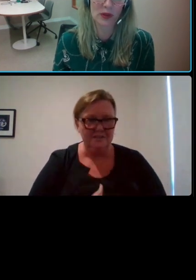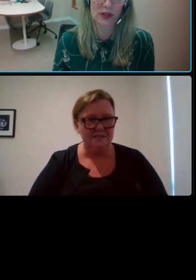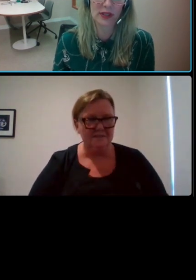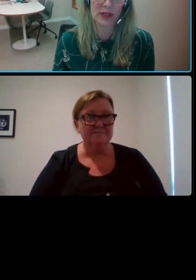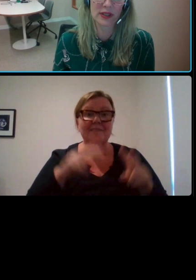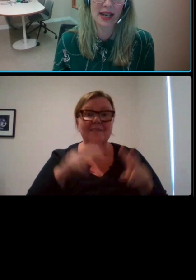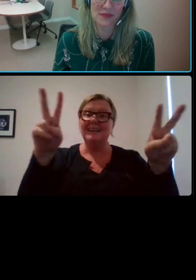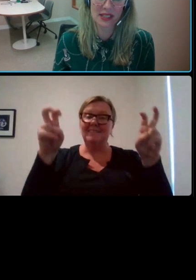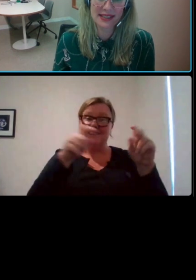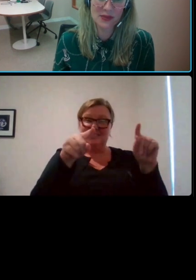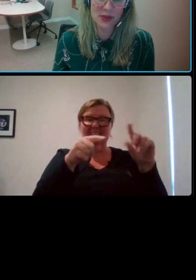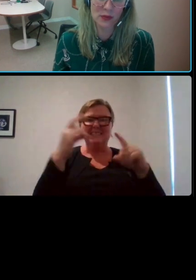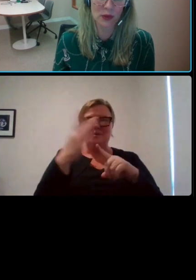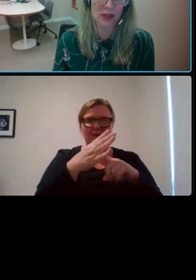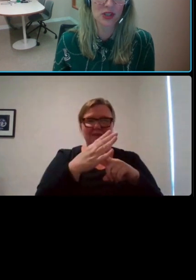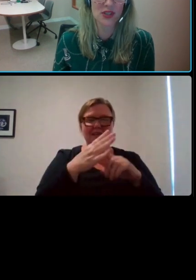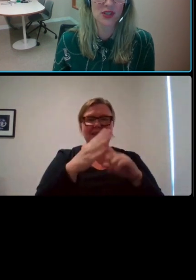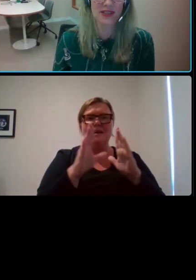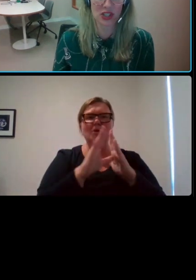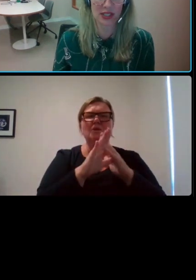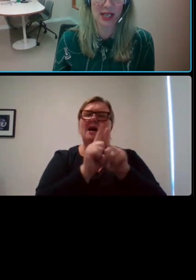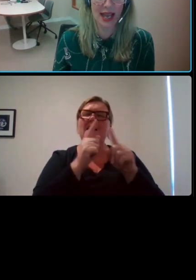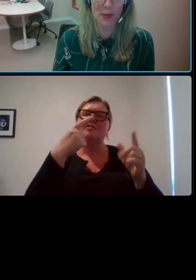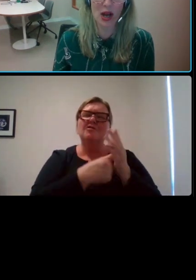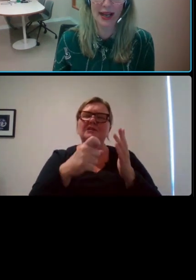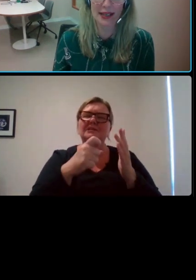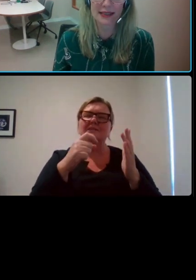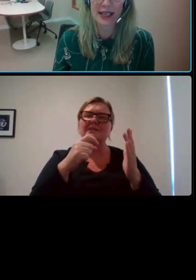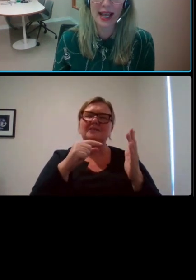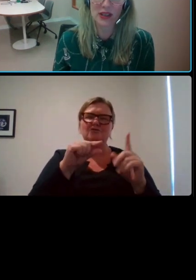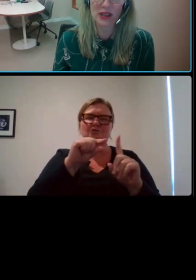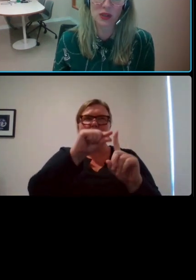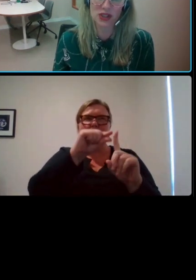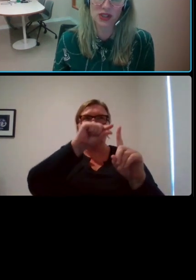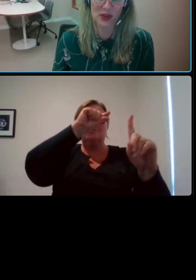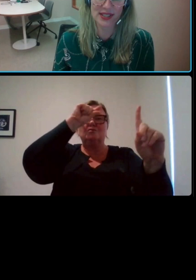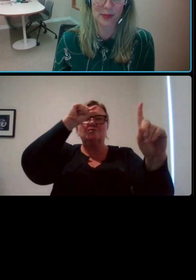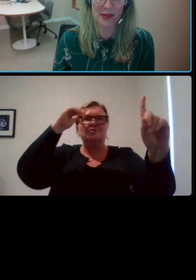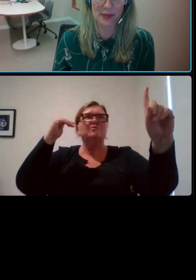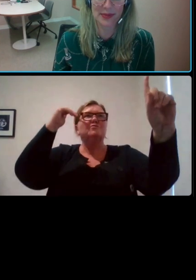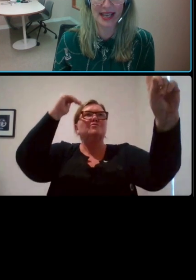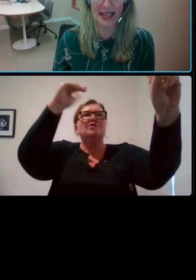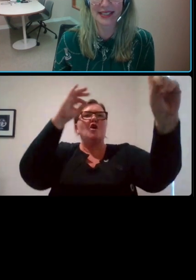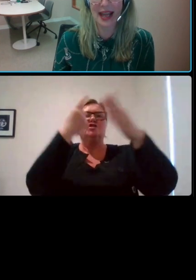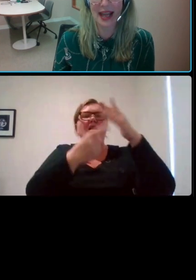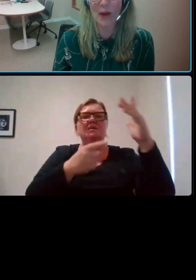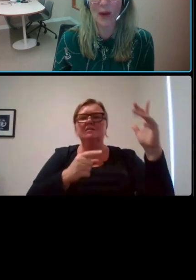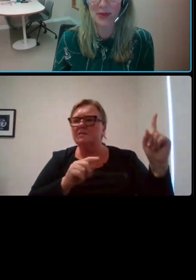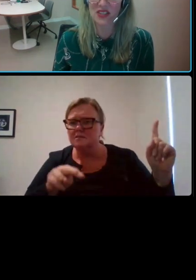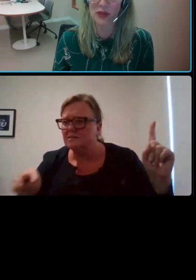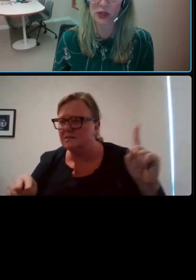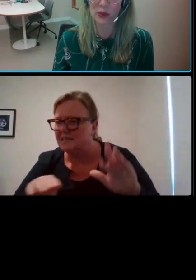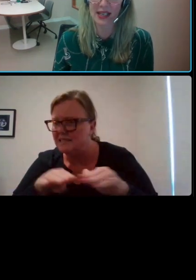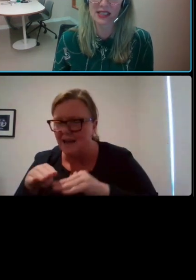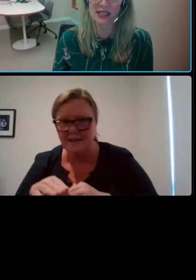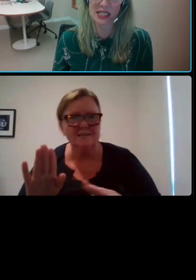is important as consistent with the Royal Commission's vision to aim higher and not just focus on minimum standards. Our